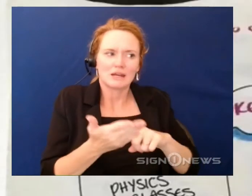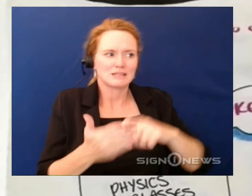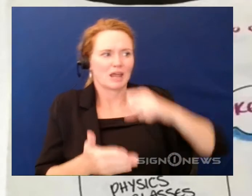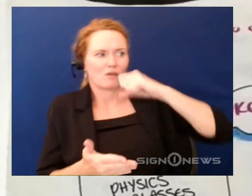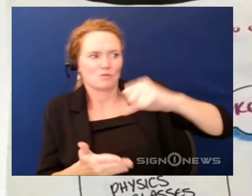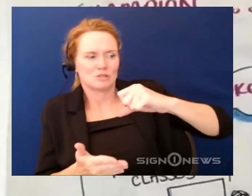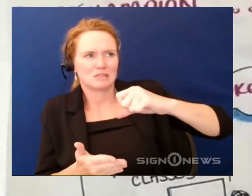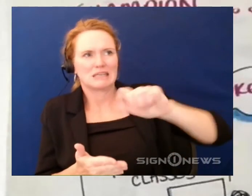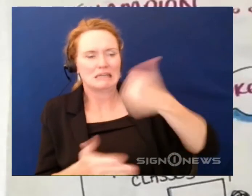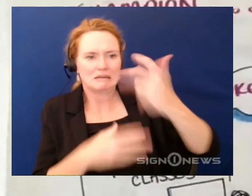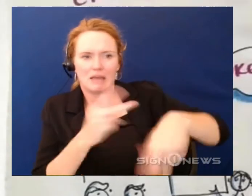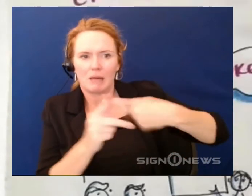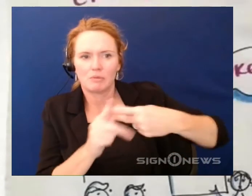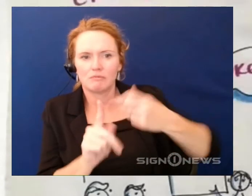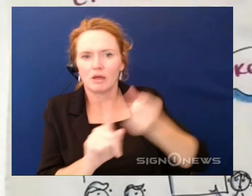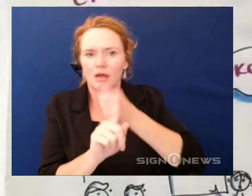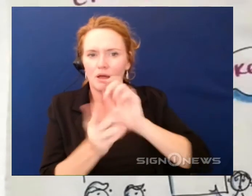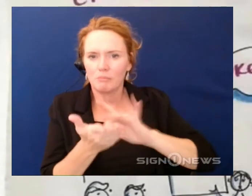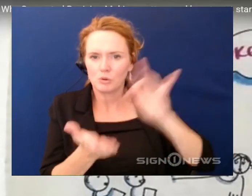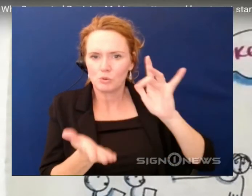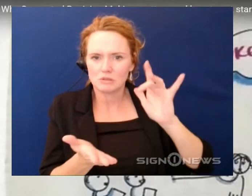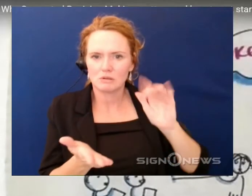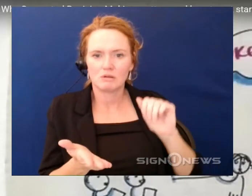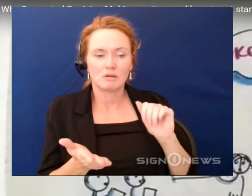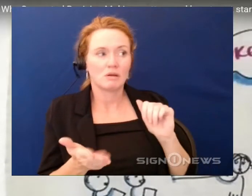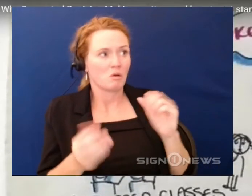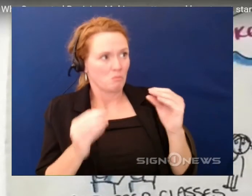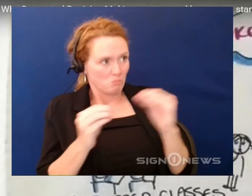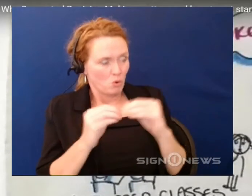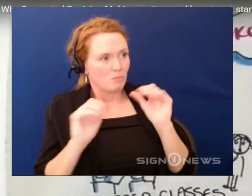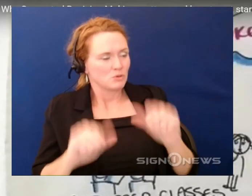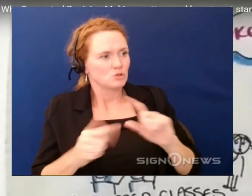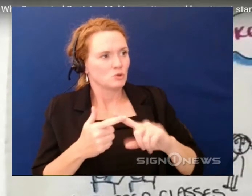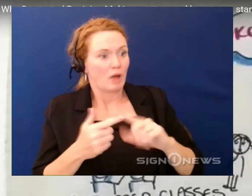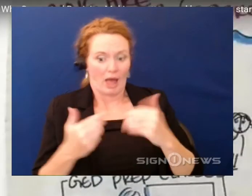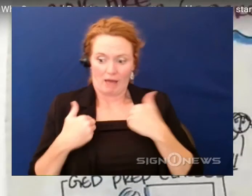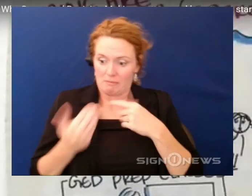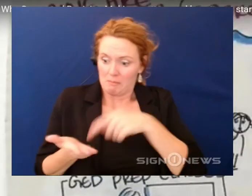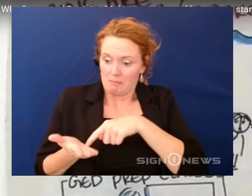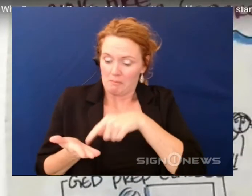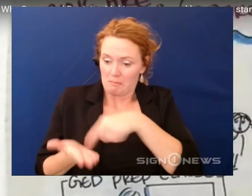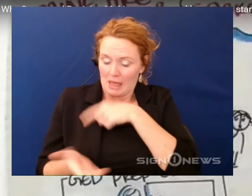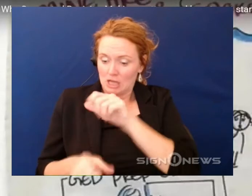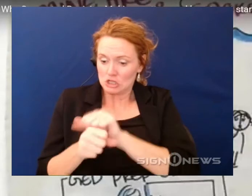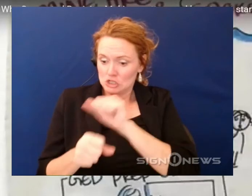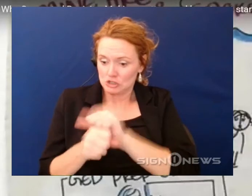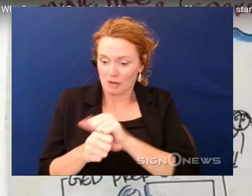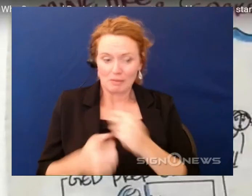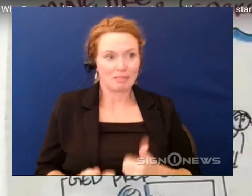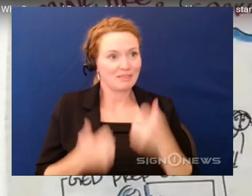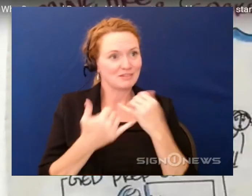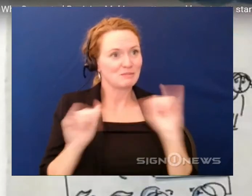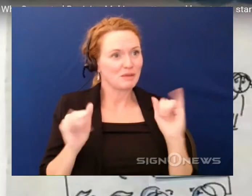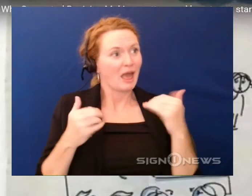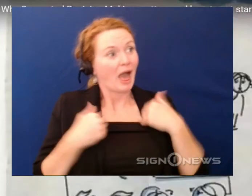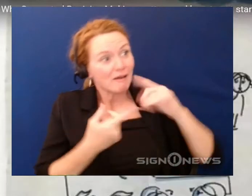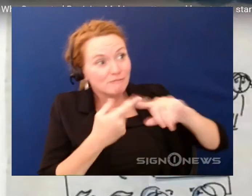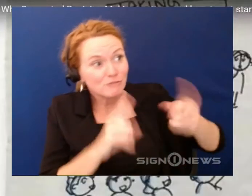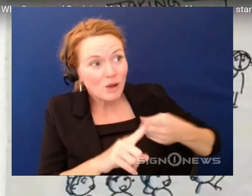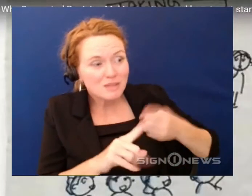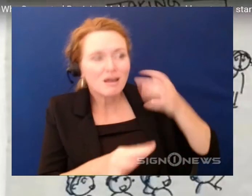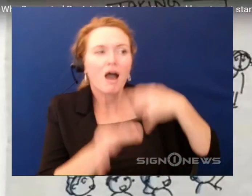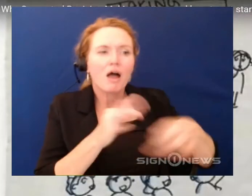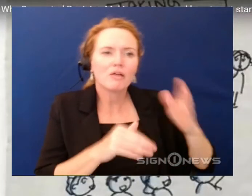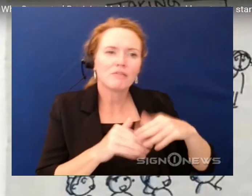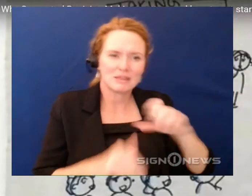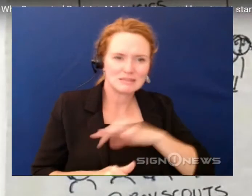abuse. Additionally, they are more likely to have paid jobs, live independently, have friends other than staff or family,